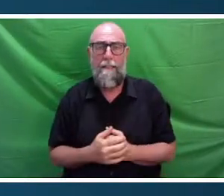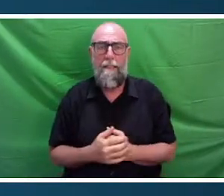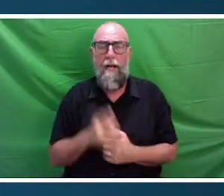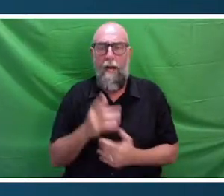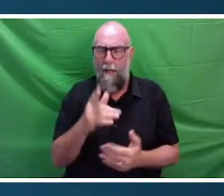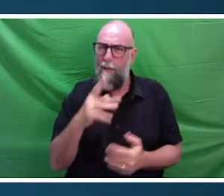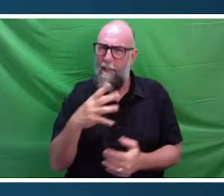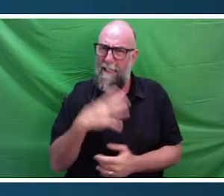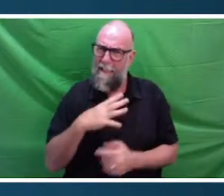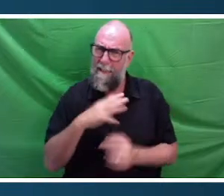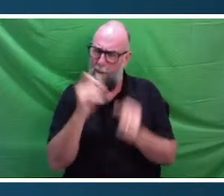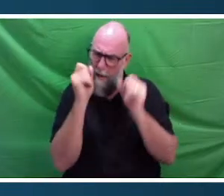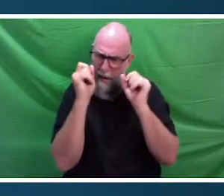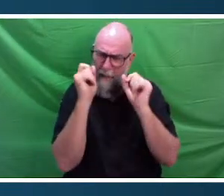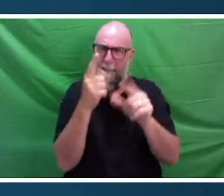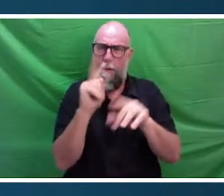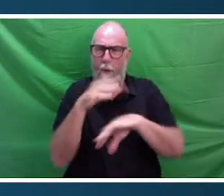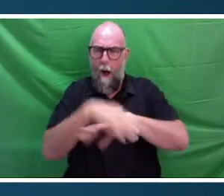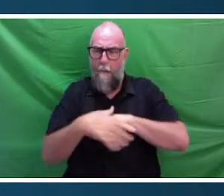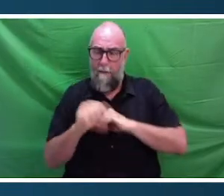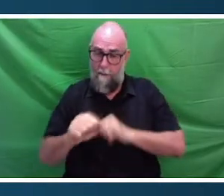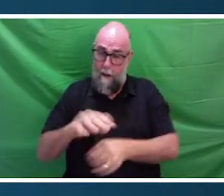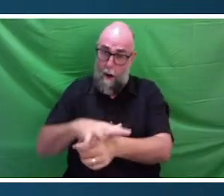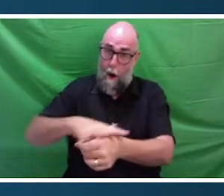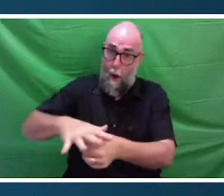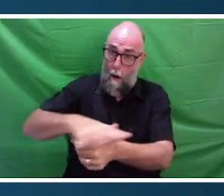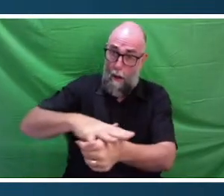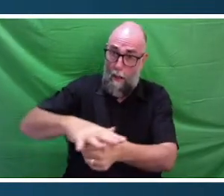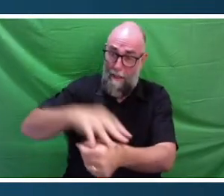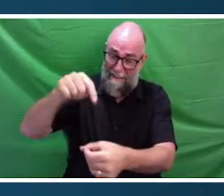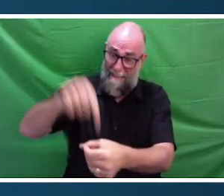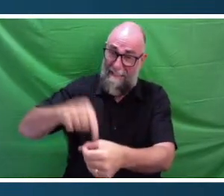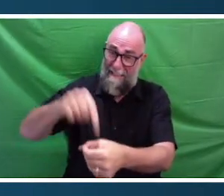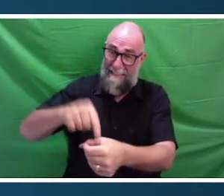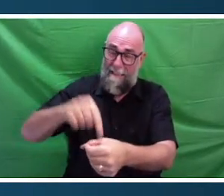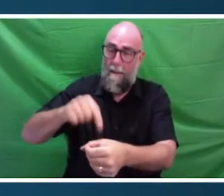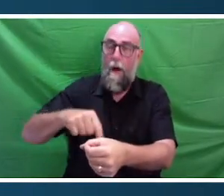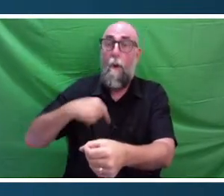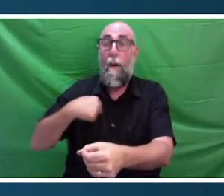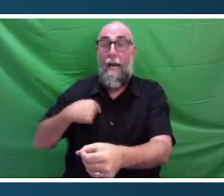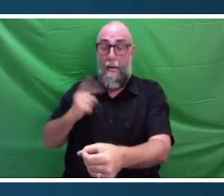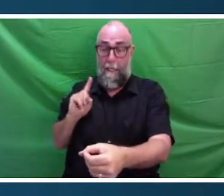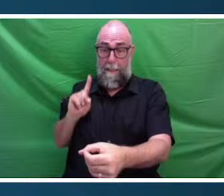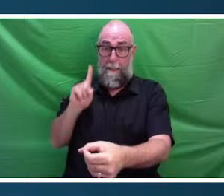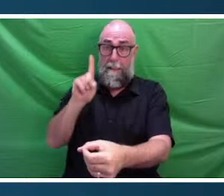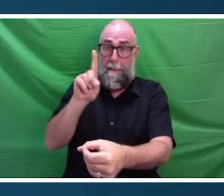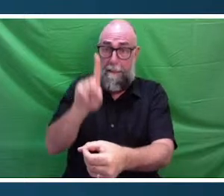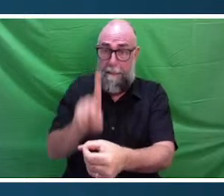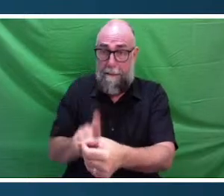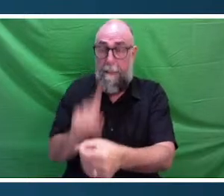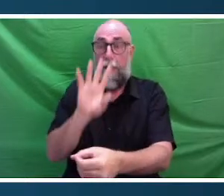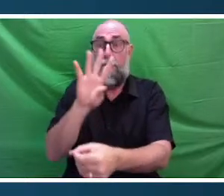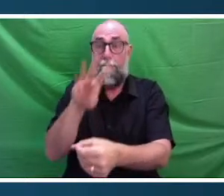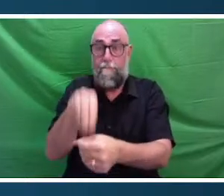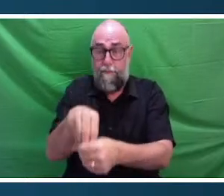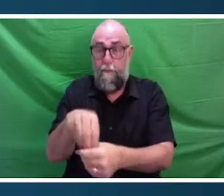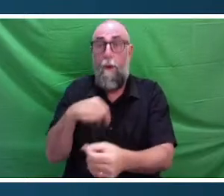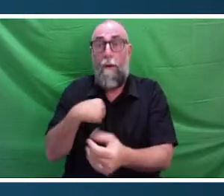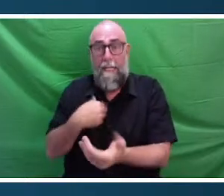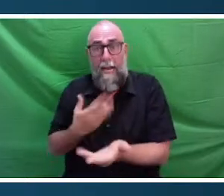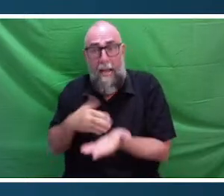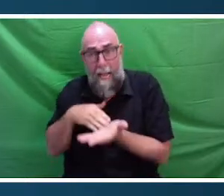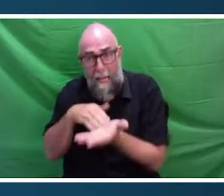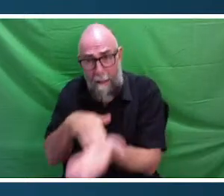understand localization, we must immerse ourselves in the communities we served. This requires a shift from